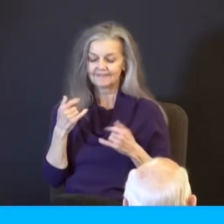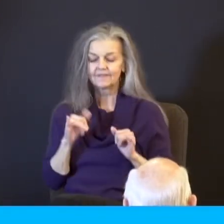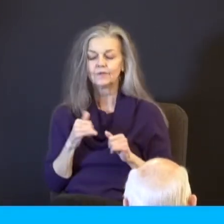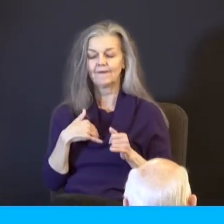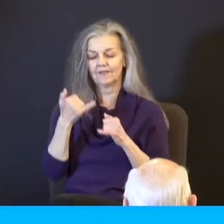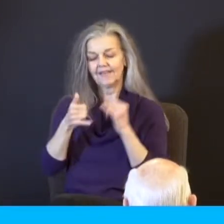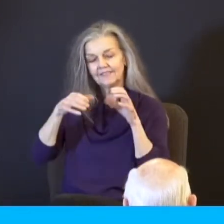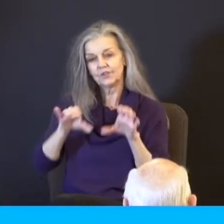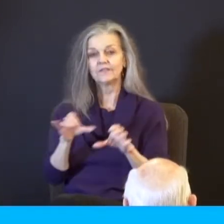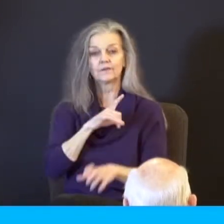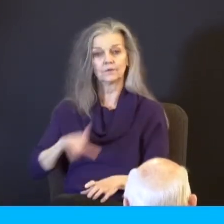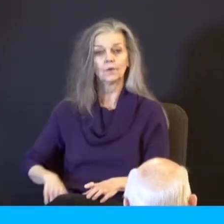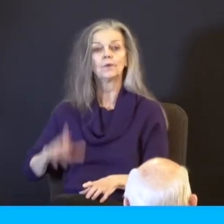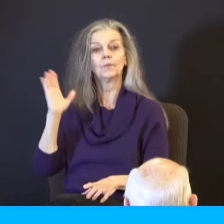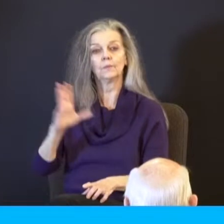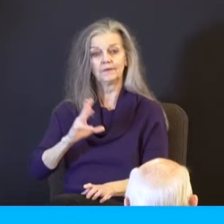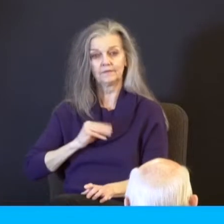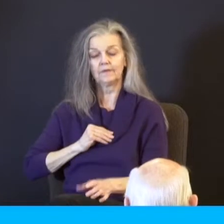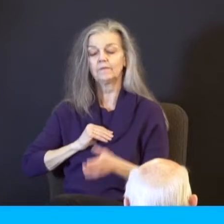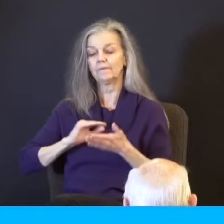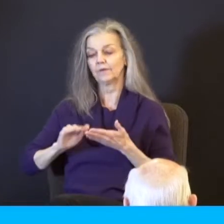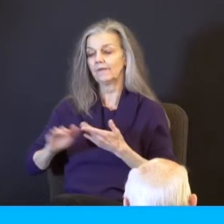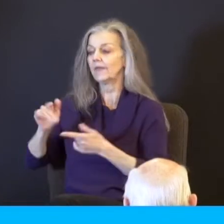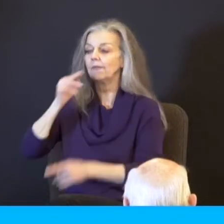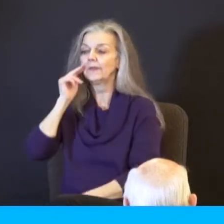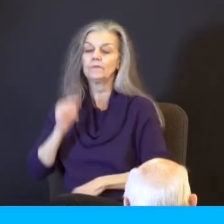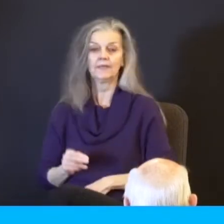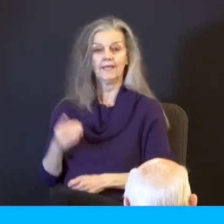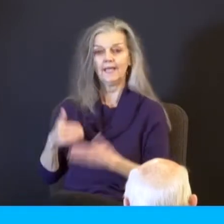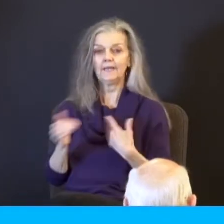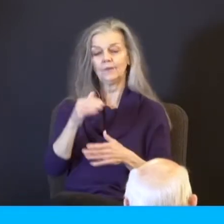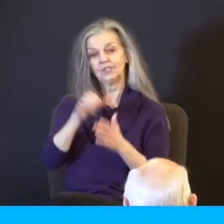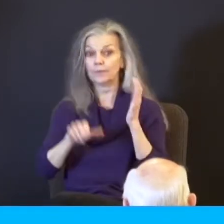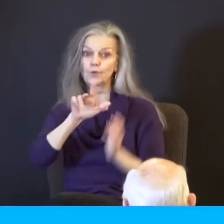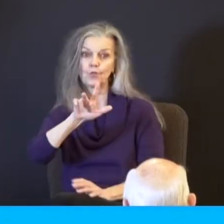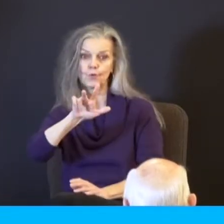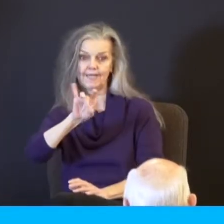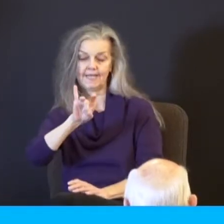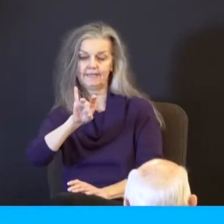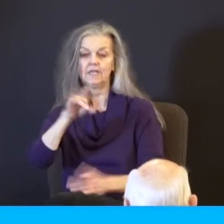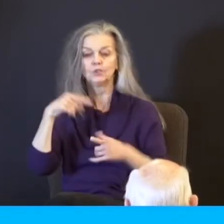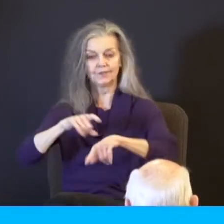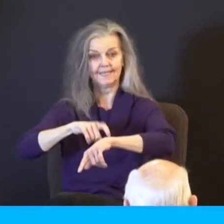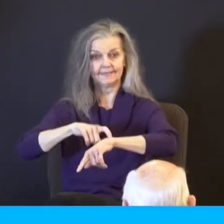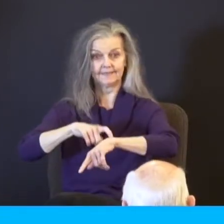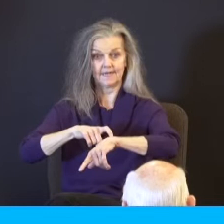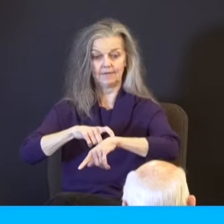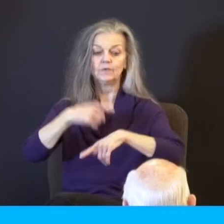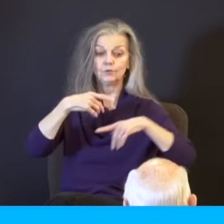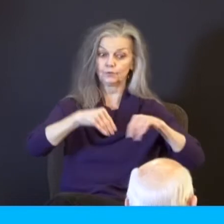the Lord would receive and forgive that thief. So it came to pass, chapter 38, at that time, the time when they sold their